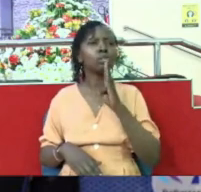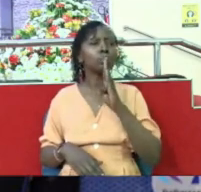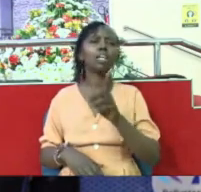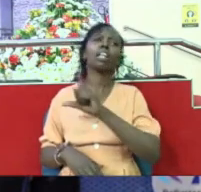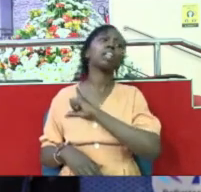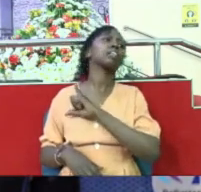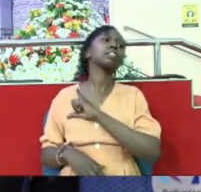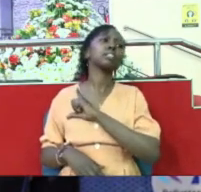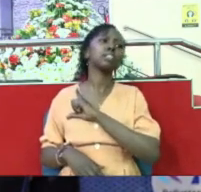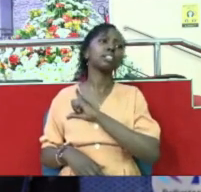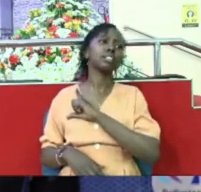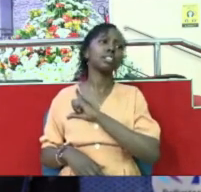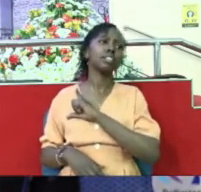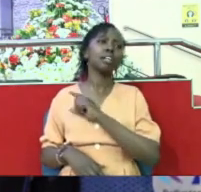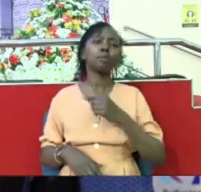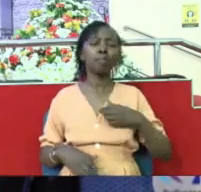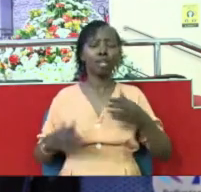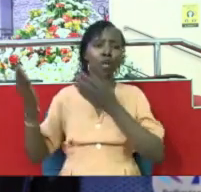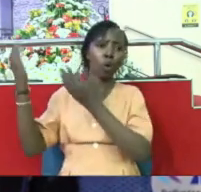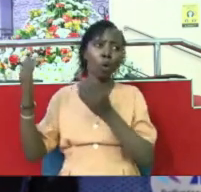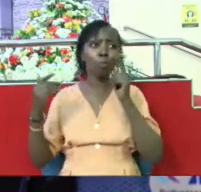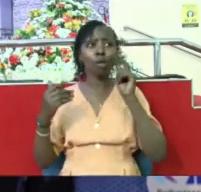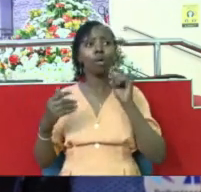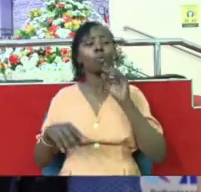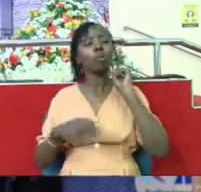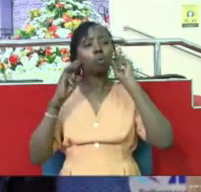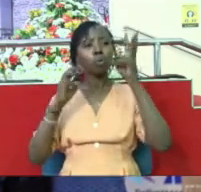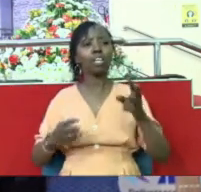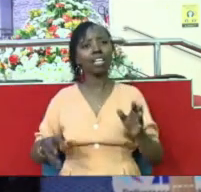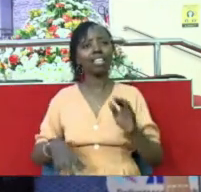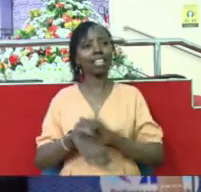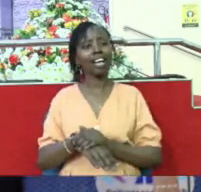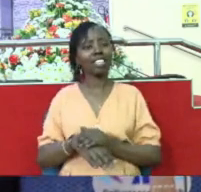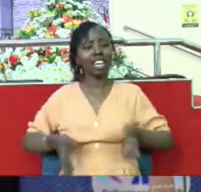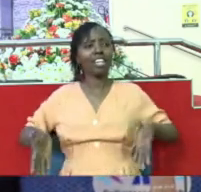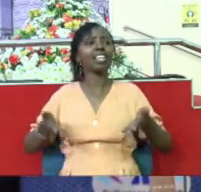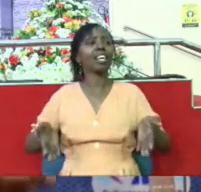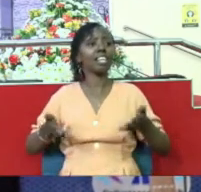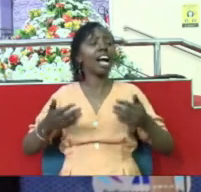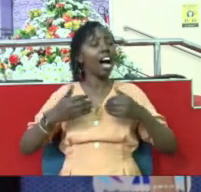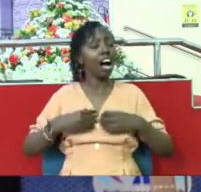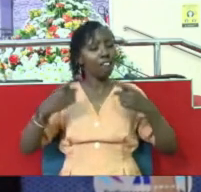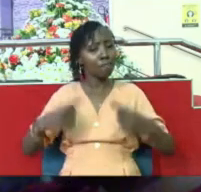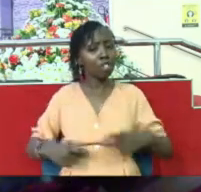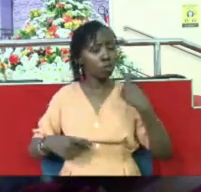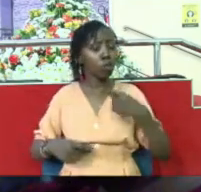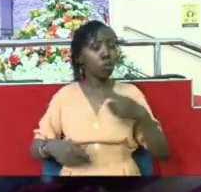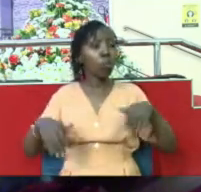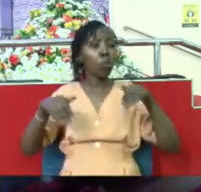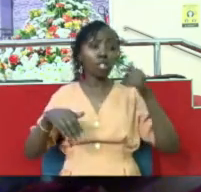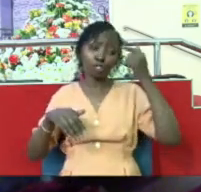hope someone is going to be encouraged by that. Natumai mtu ataweza kutiwa moyo. There is someone that is waiting for your call. Mtu anangojea tu simu